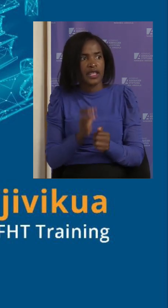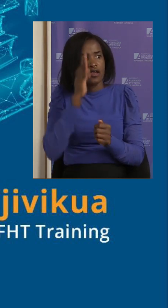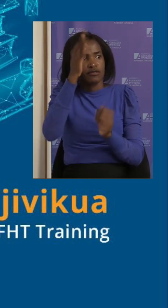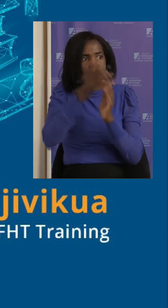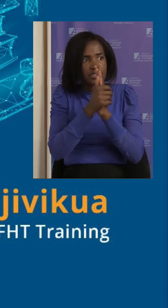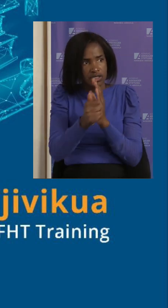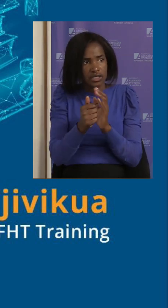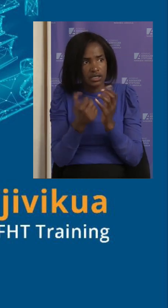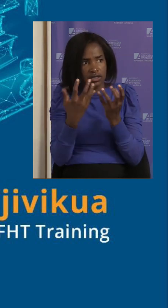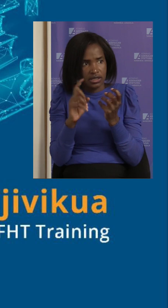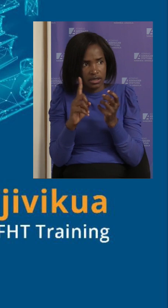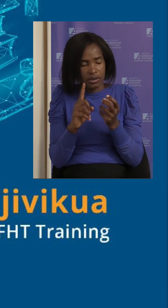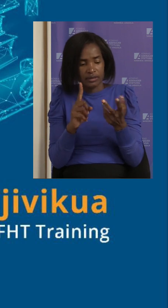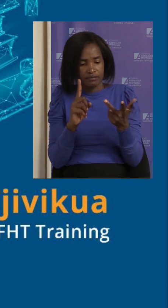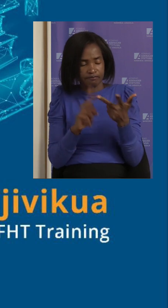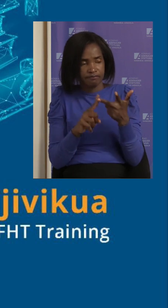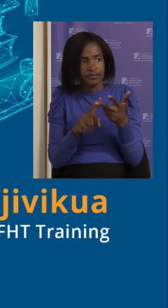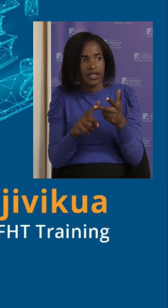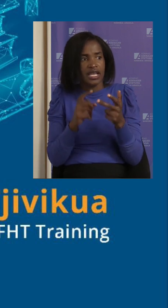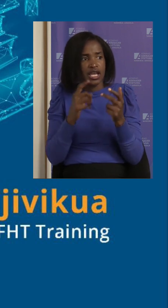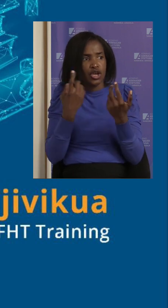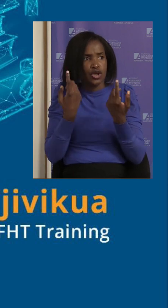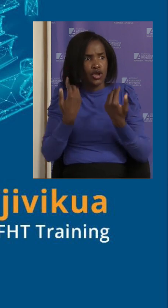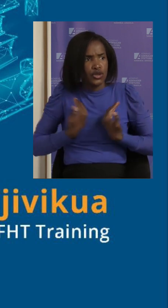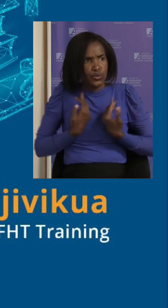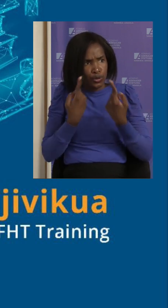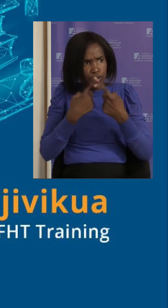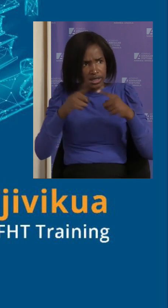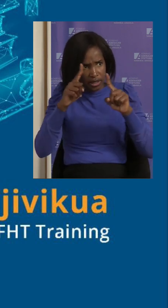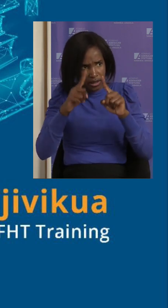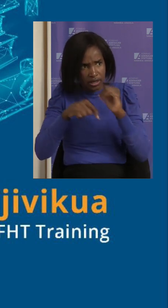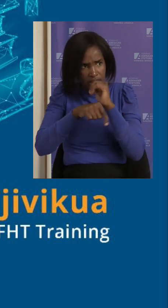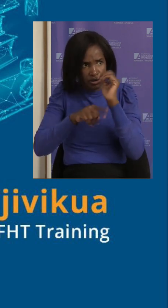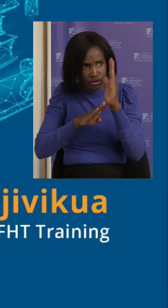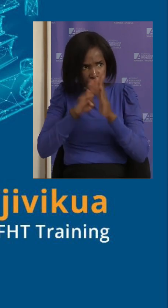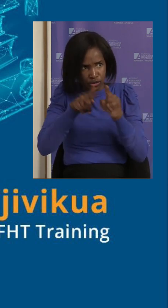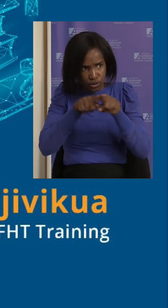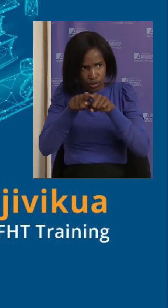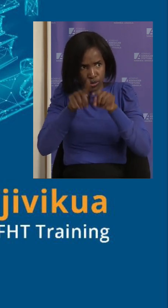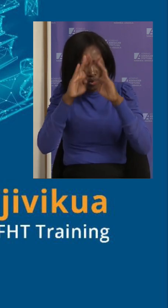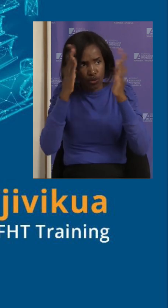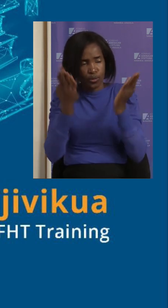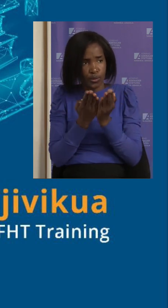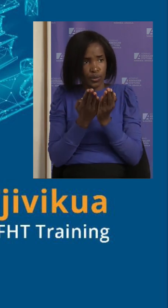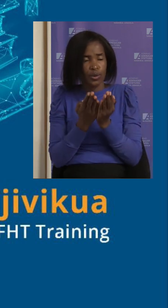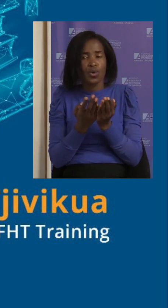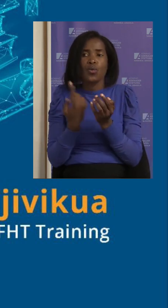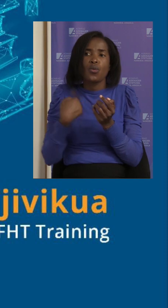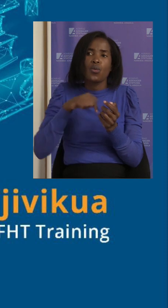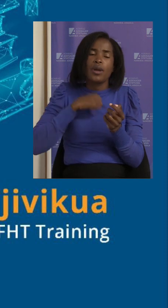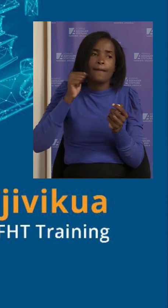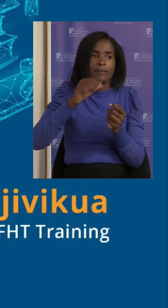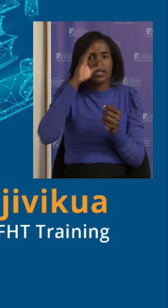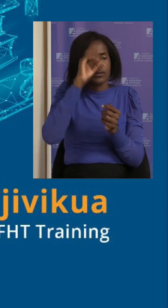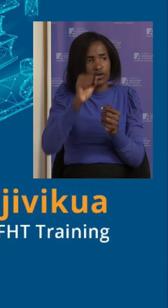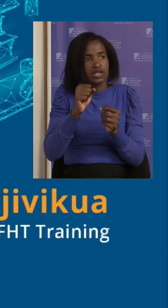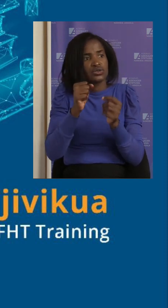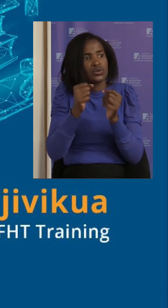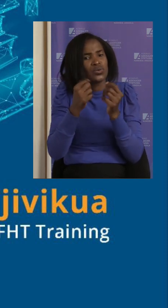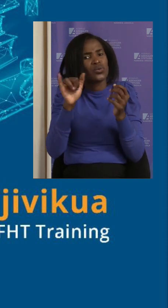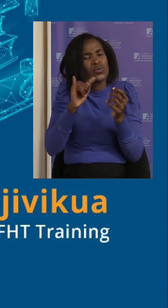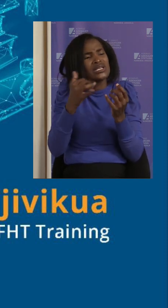attributes required. For the success of our youth and for the country to remain competitive on global standard, we must focus on skills required in